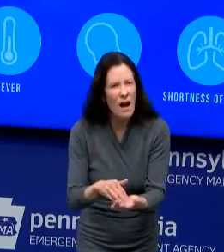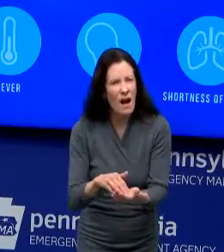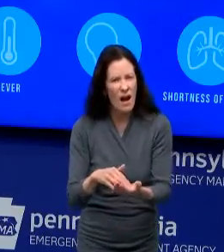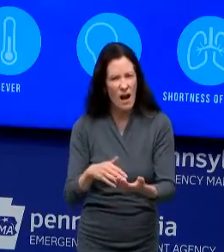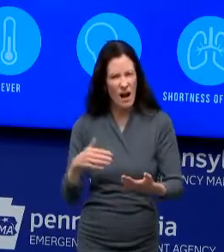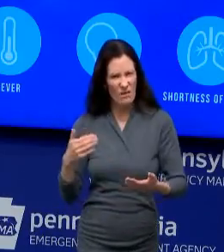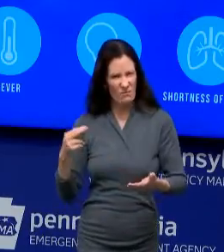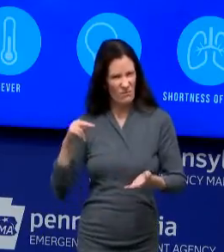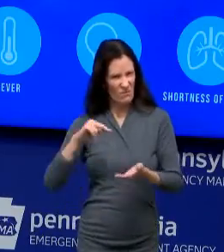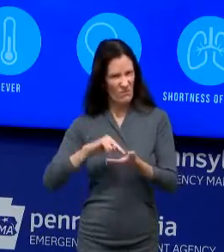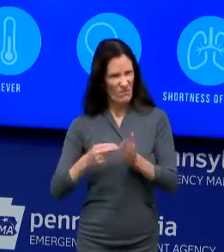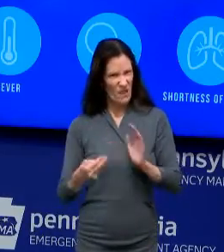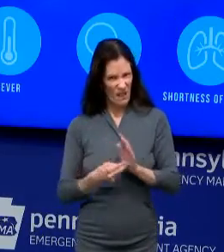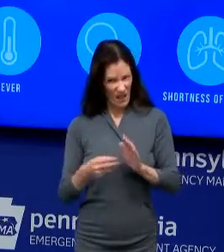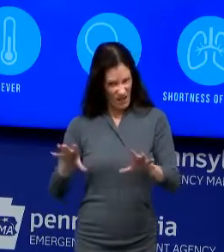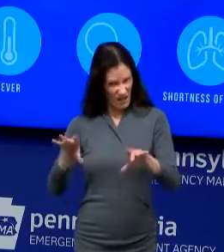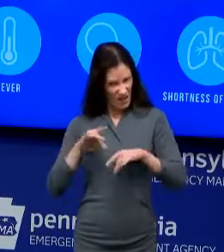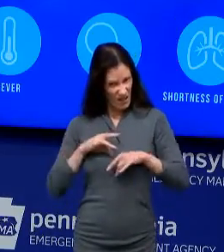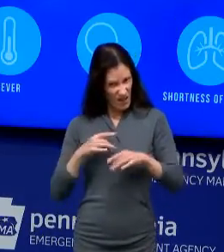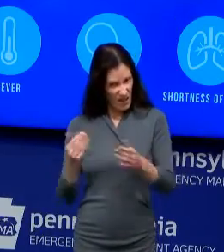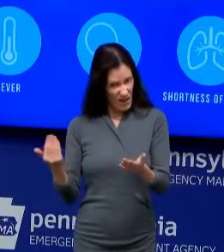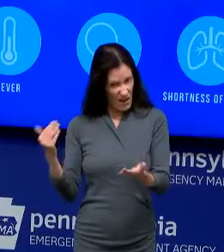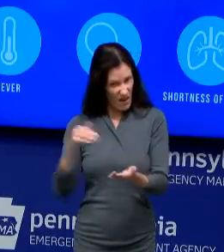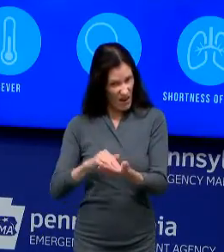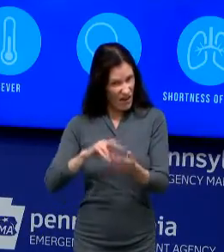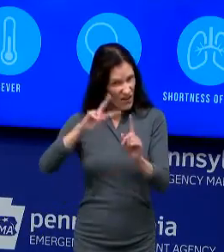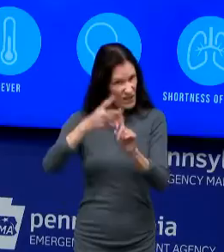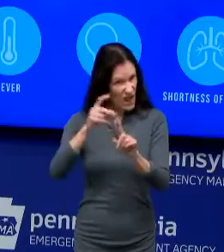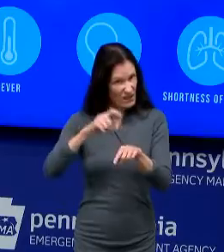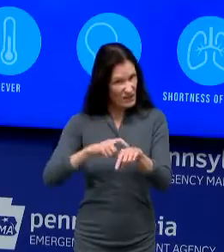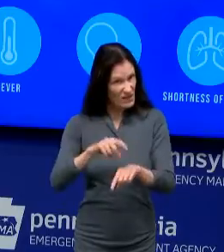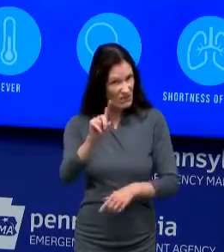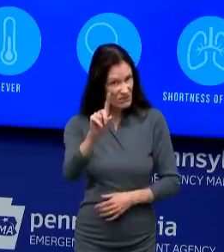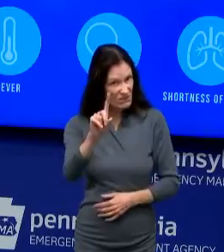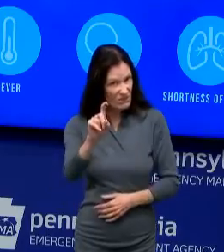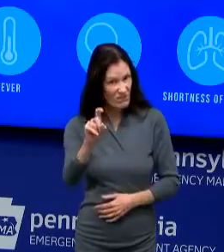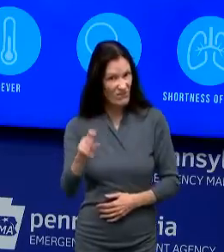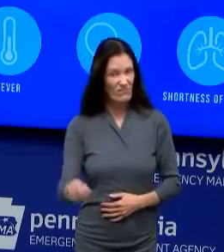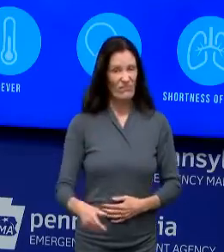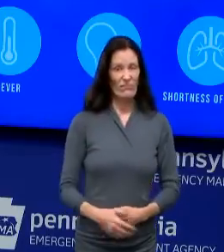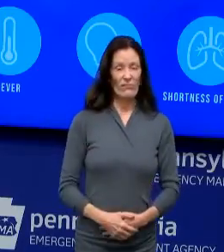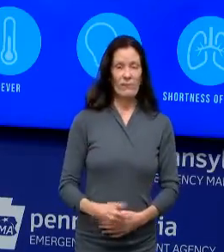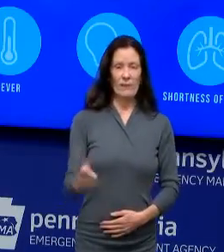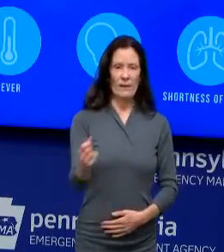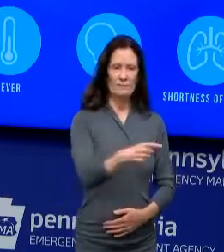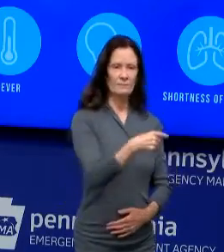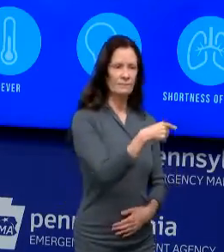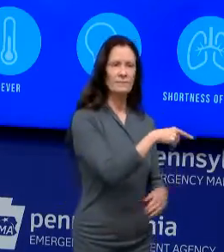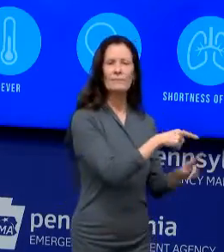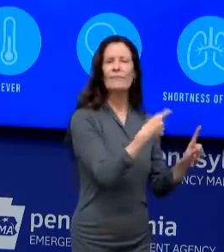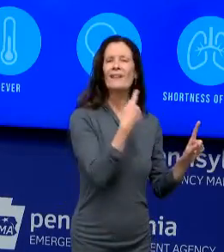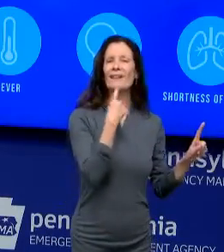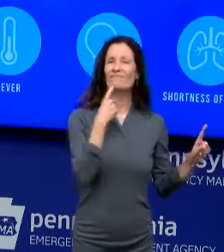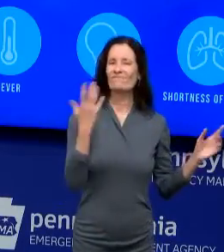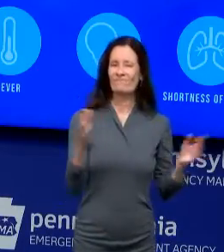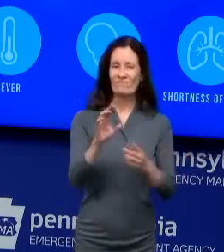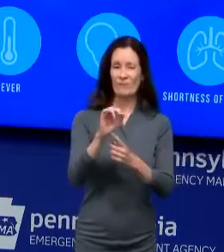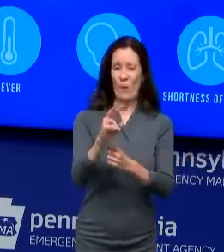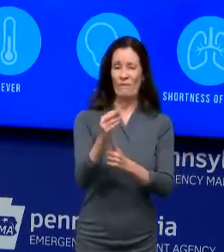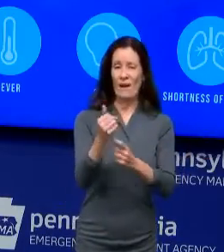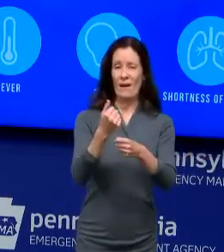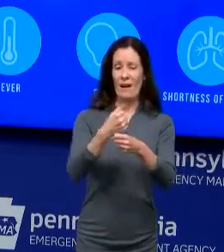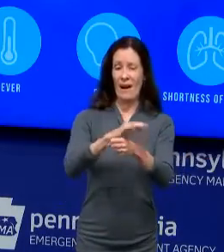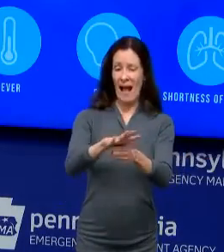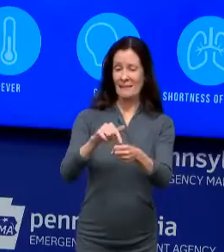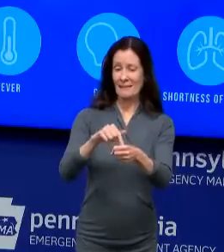as it is a novel coronavirus. There are investigational trials and clinical trials of a number of different treatments, including